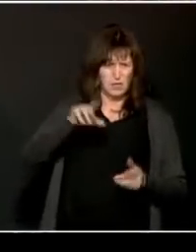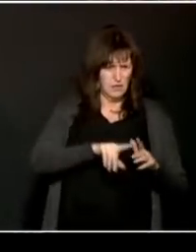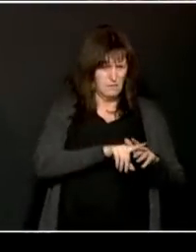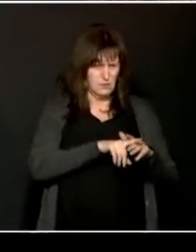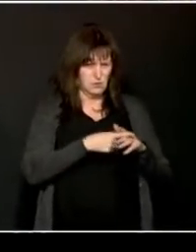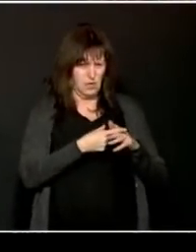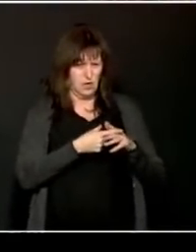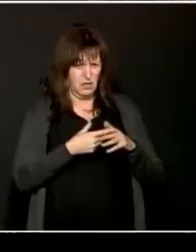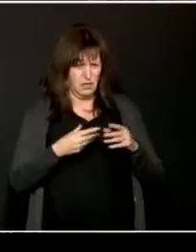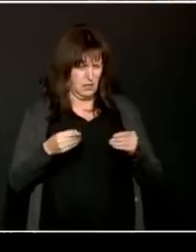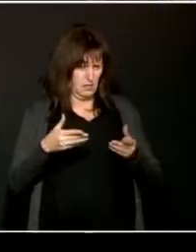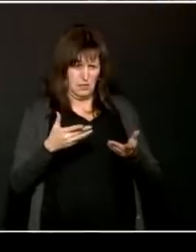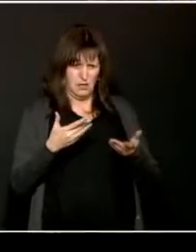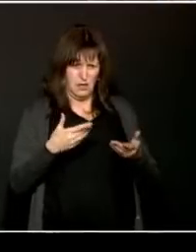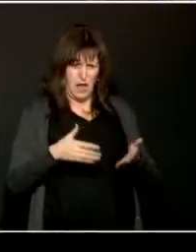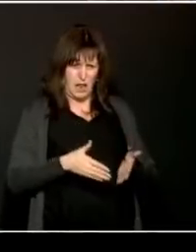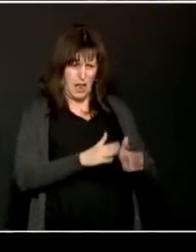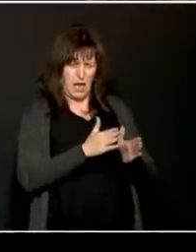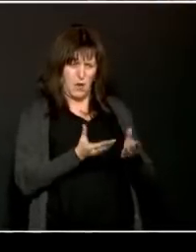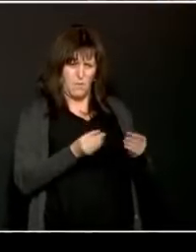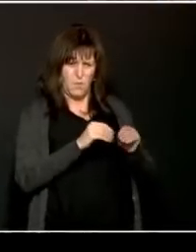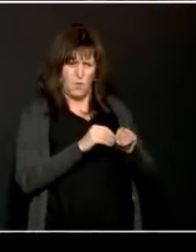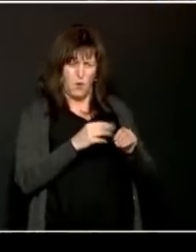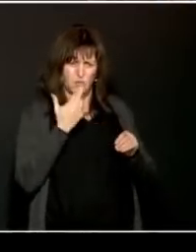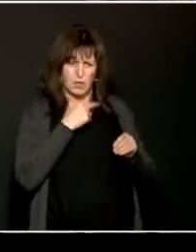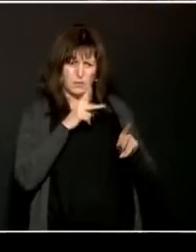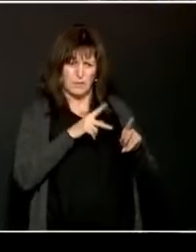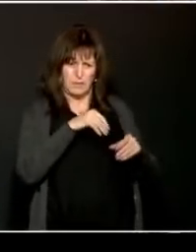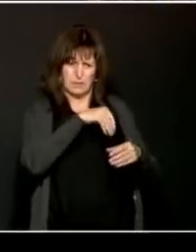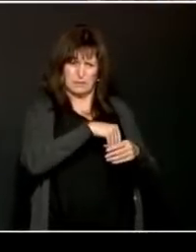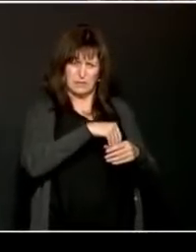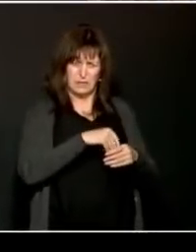much more prevalent than they were, even a couple months ago.